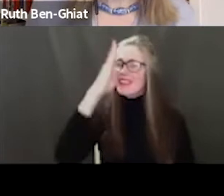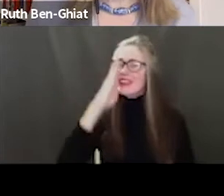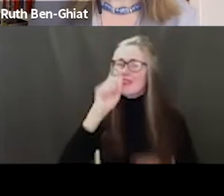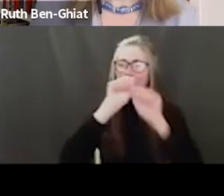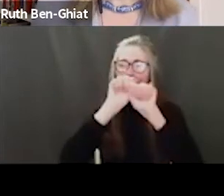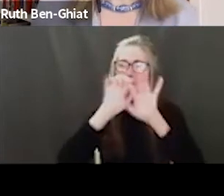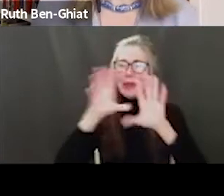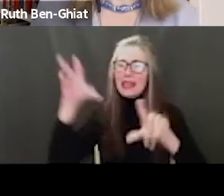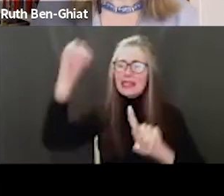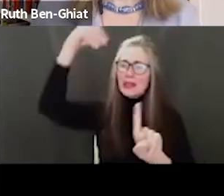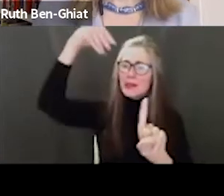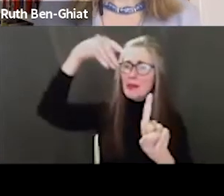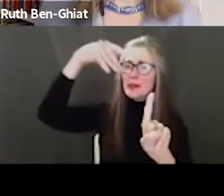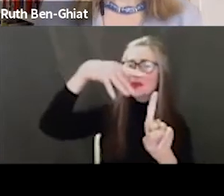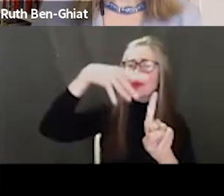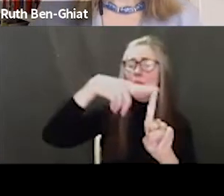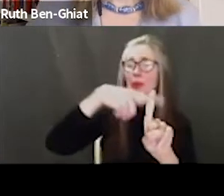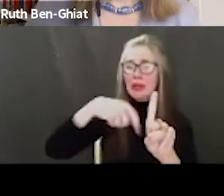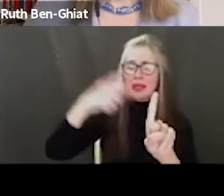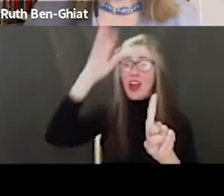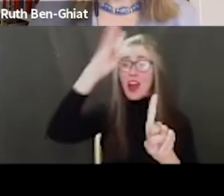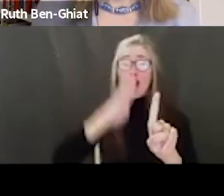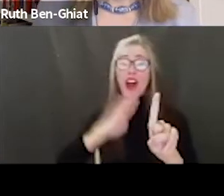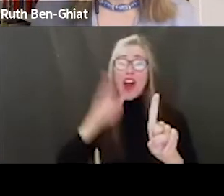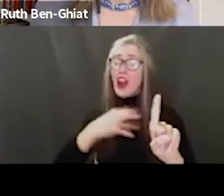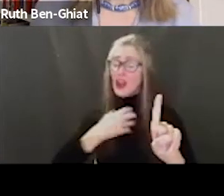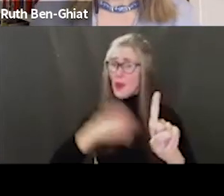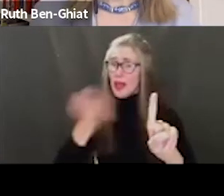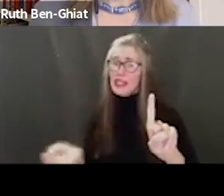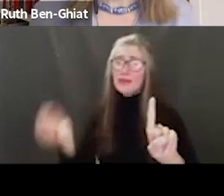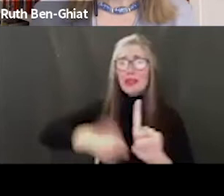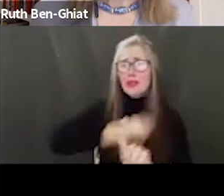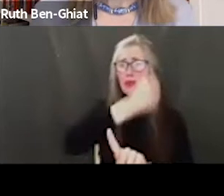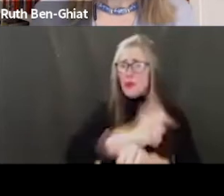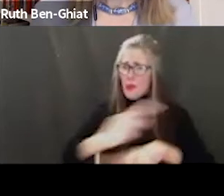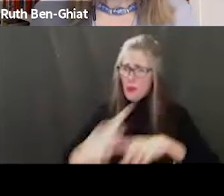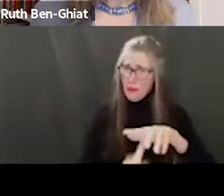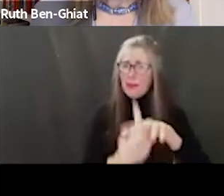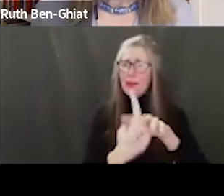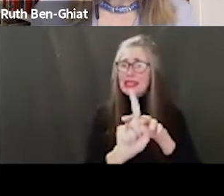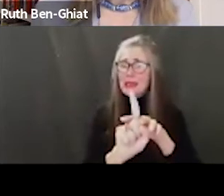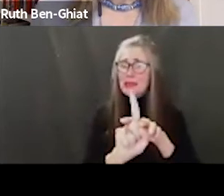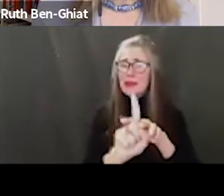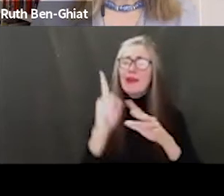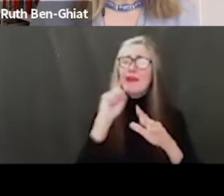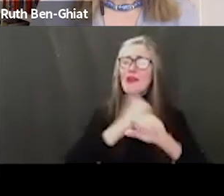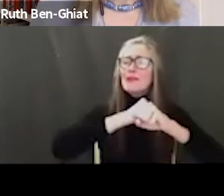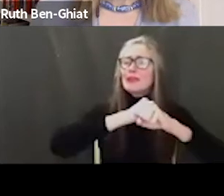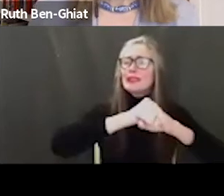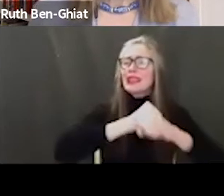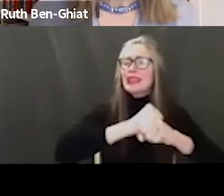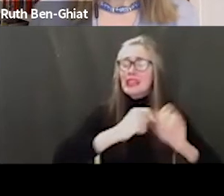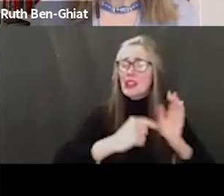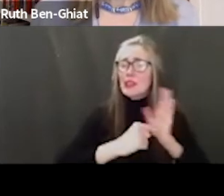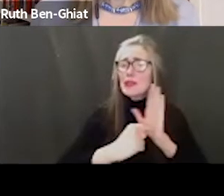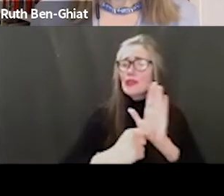on the ruler, or that he's placed there by the will of God or history to realize the potential of the nation, goes